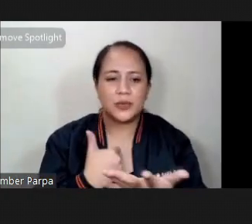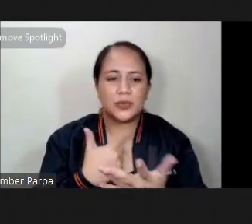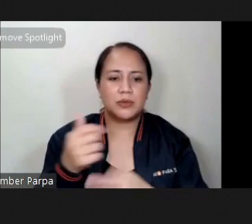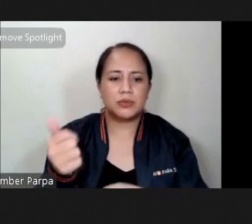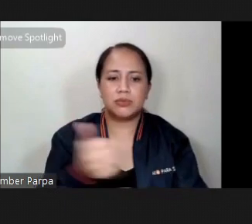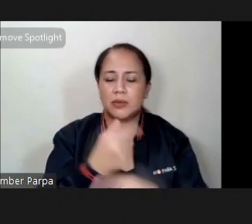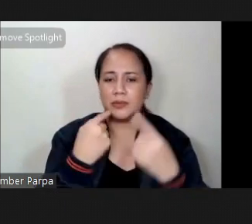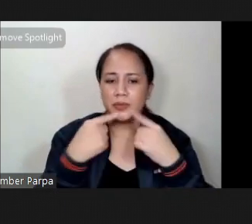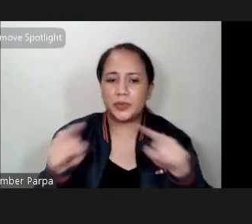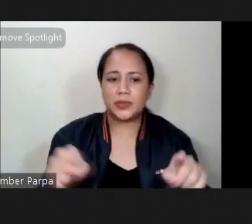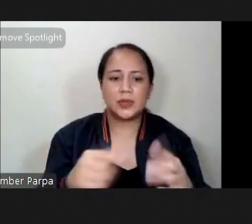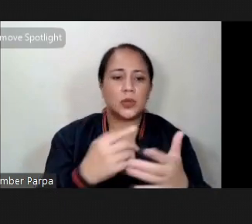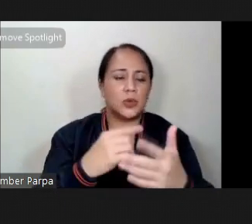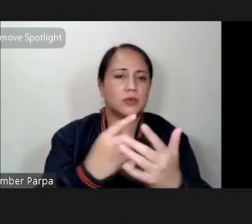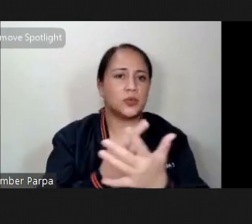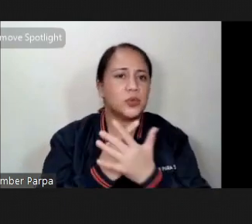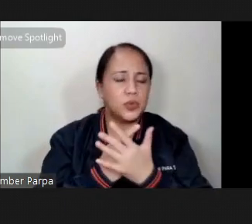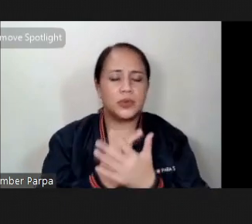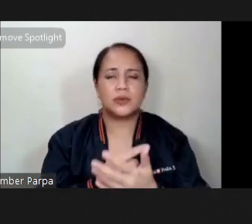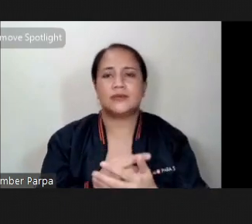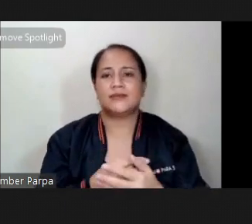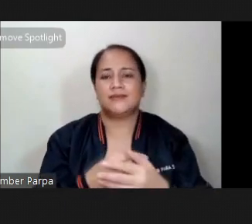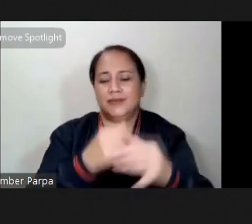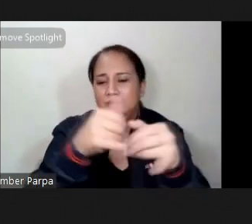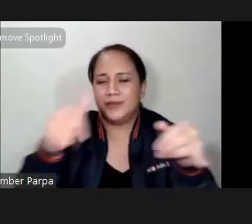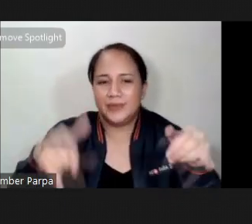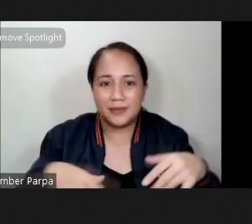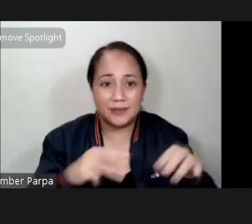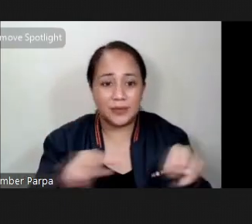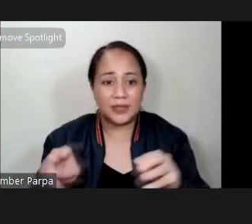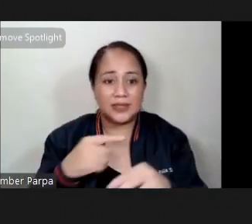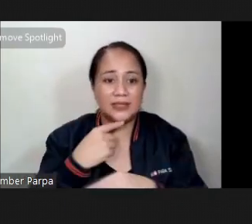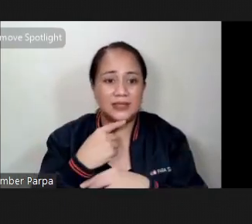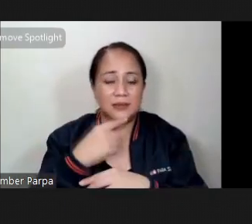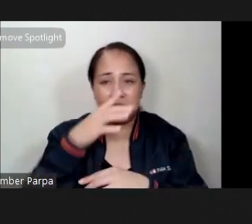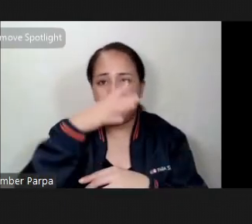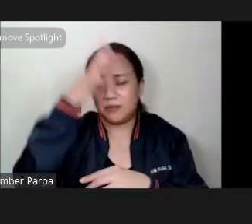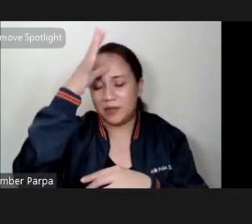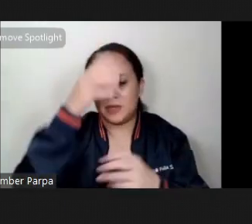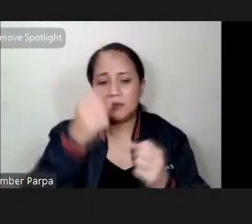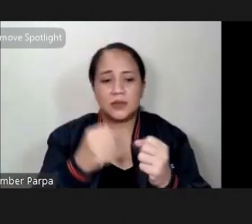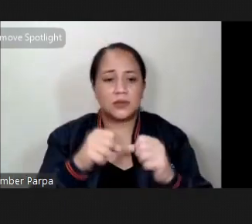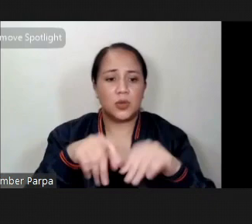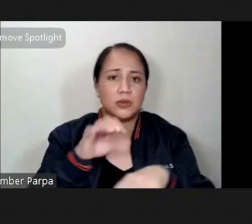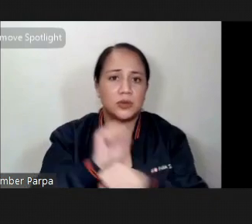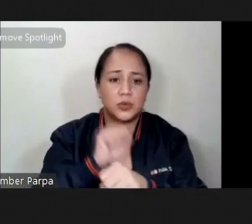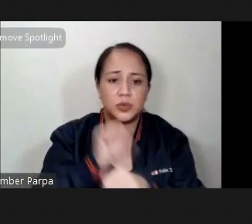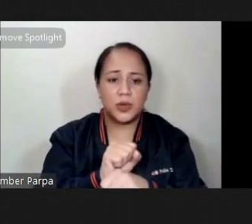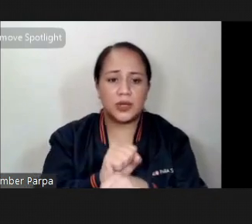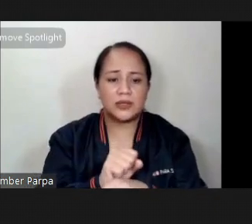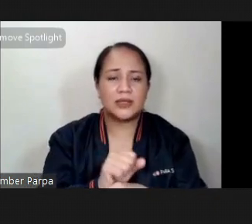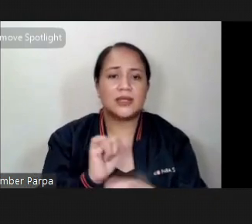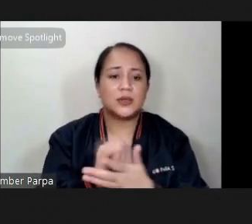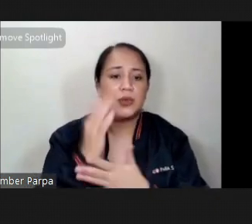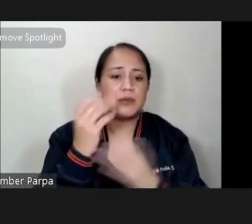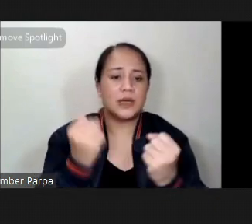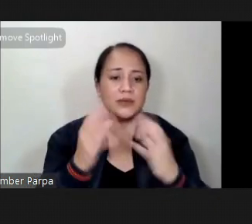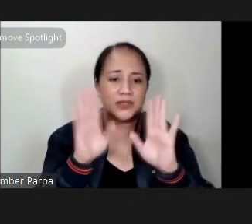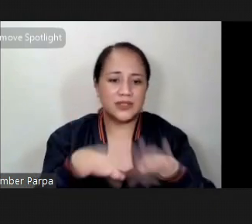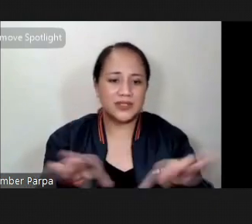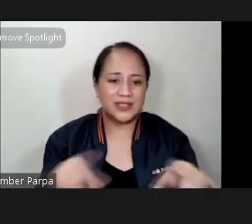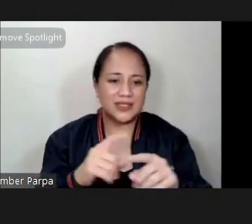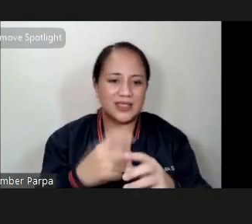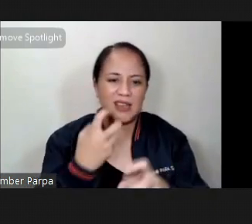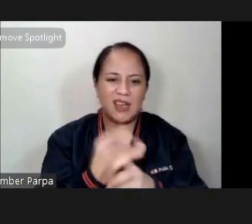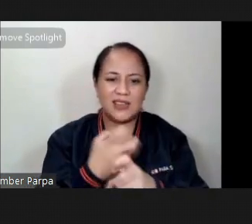limited, the quarantine measures restrict movement, and sadly many parents have lost their jobs. And that is why many children have